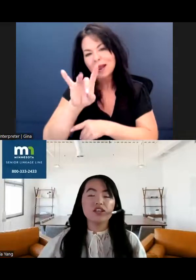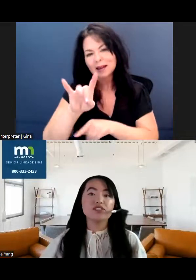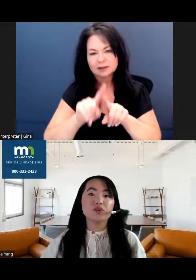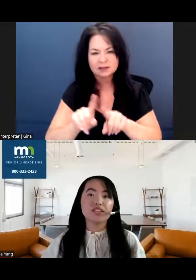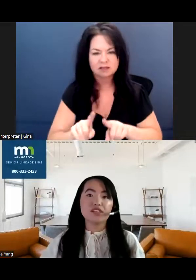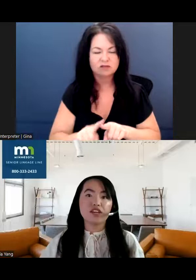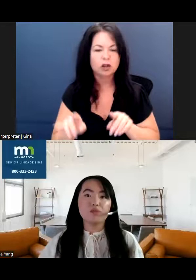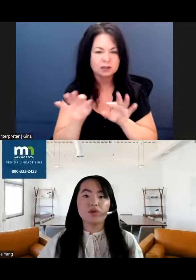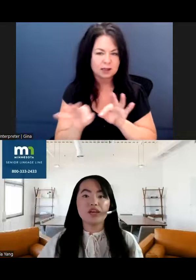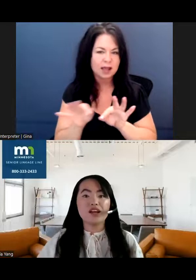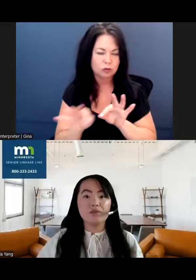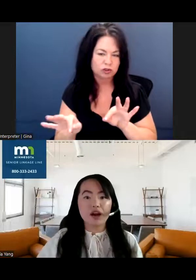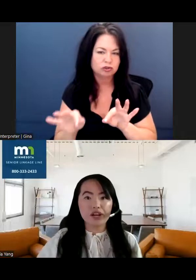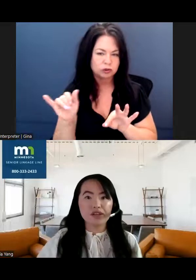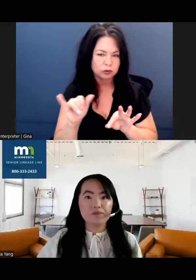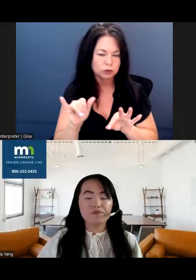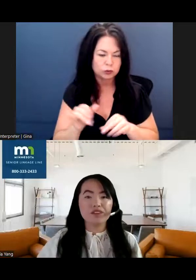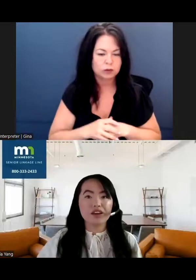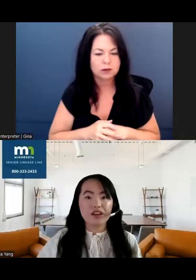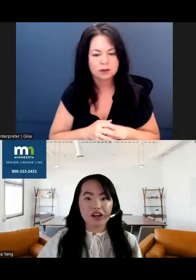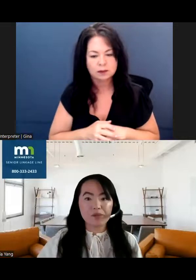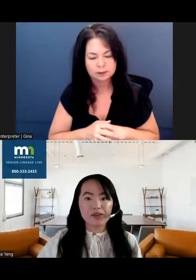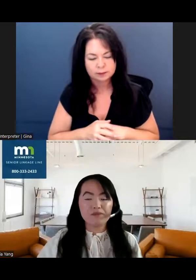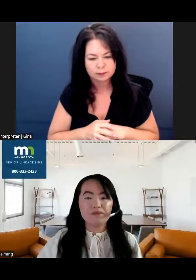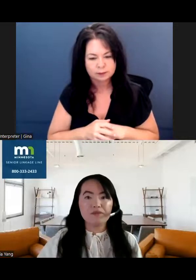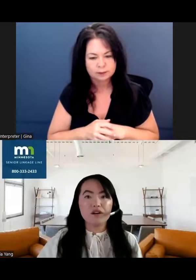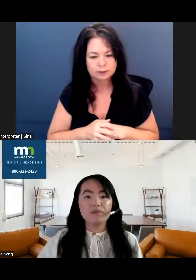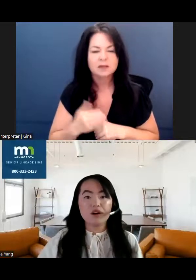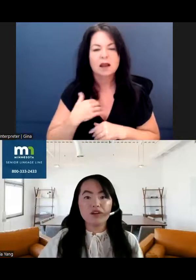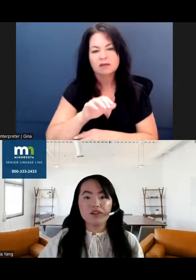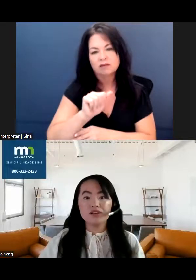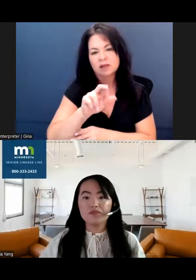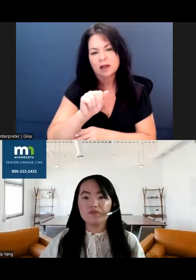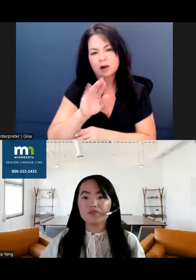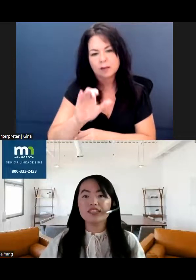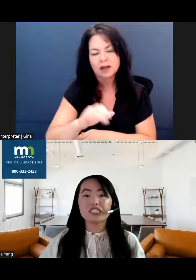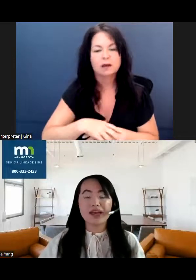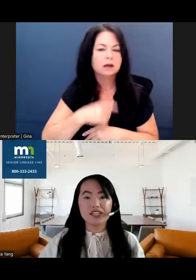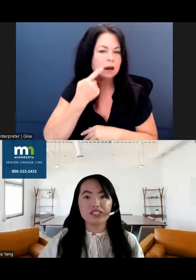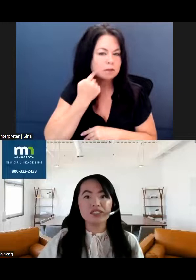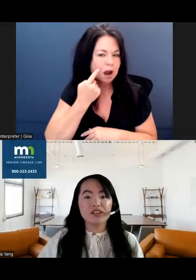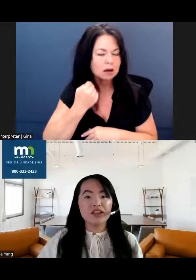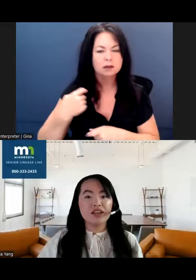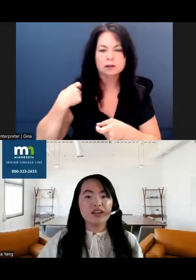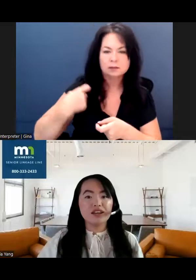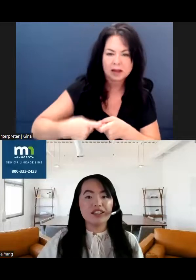English. So it is available in Amharic, Arabic, Hmong,